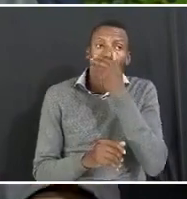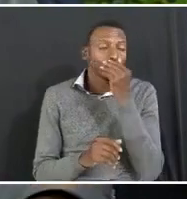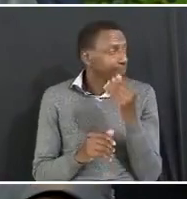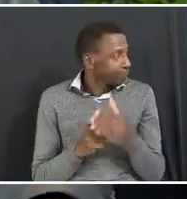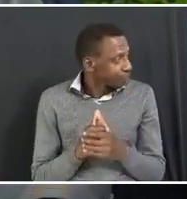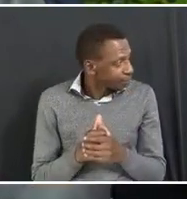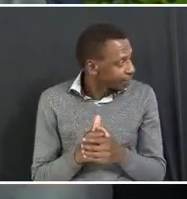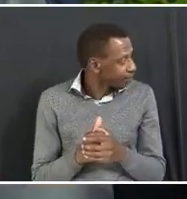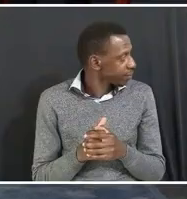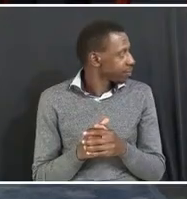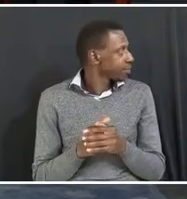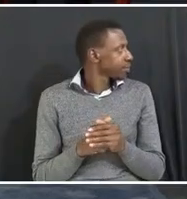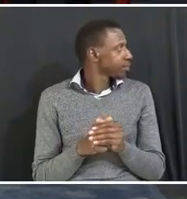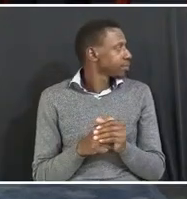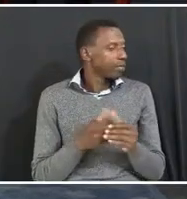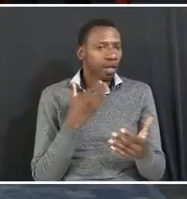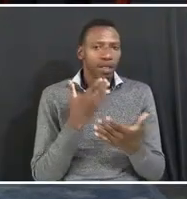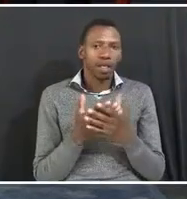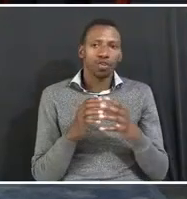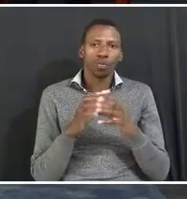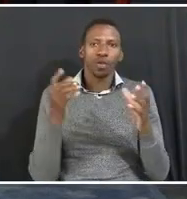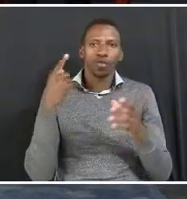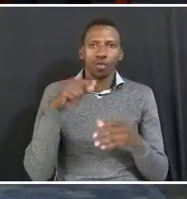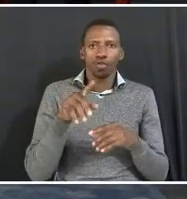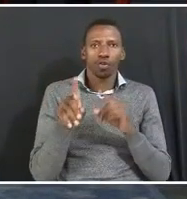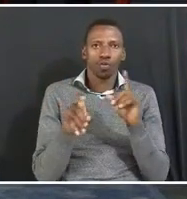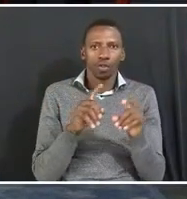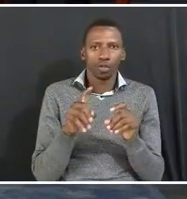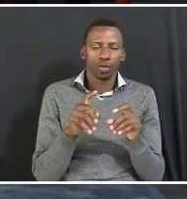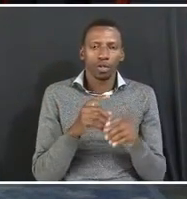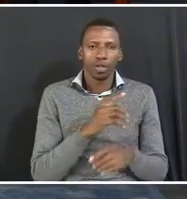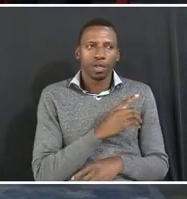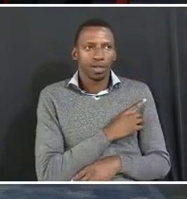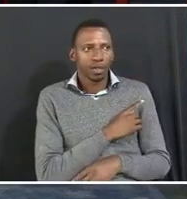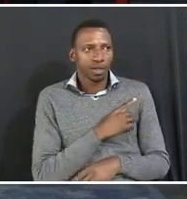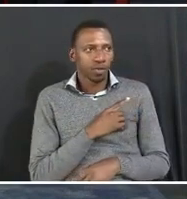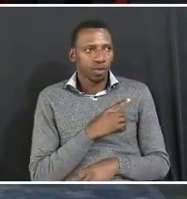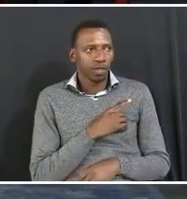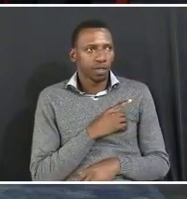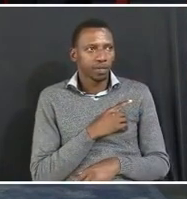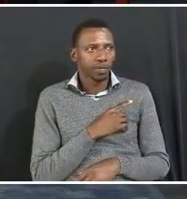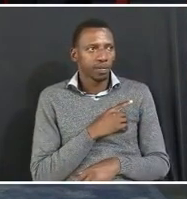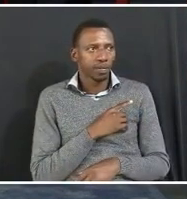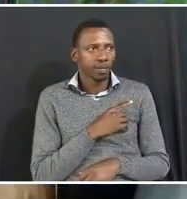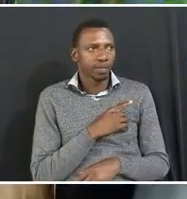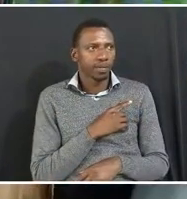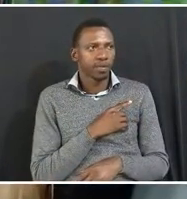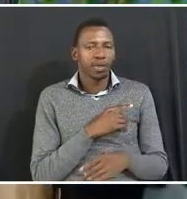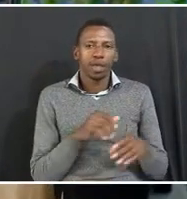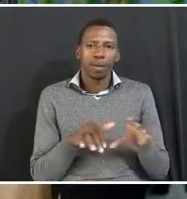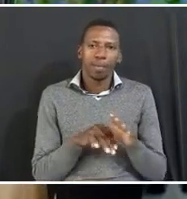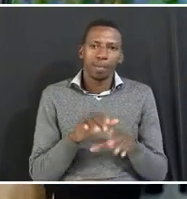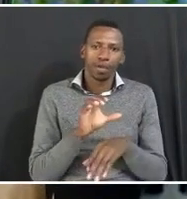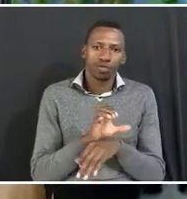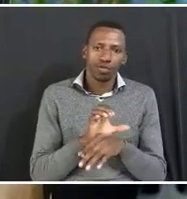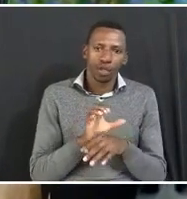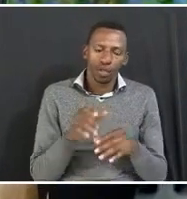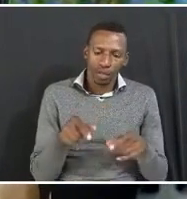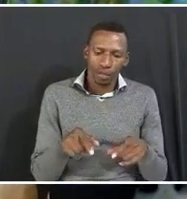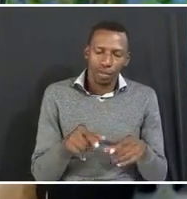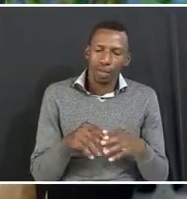you very much for your question. The deaconate, the membership of the church is very